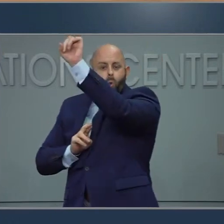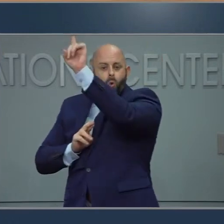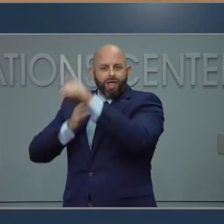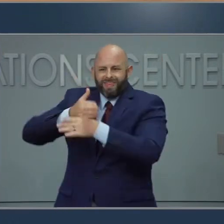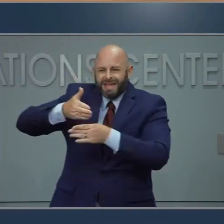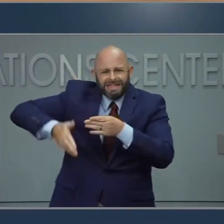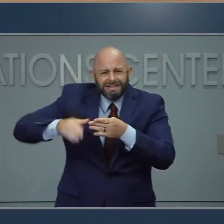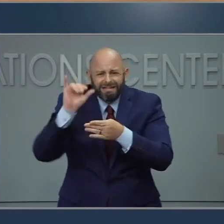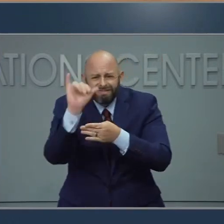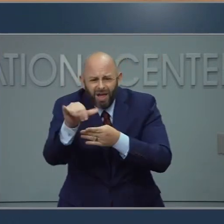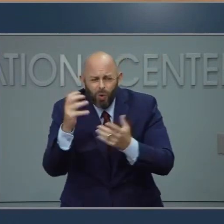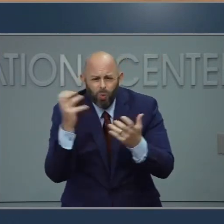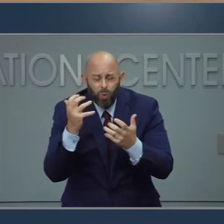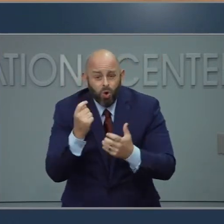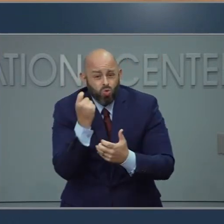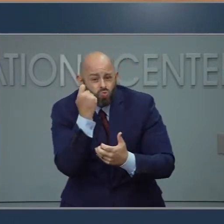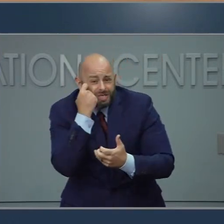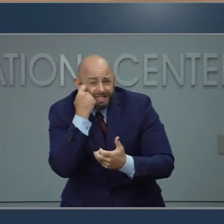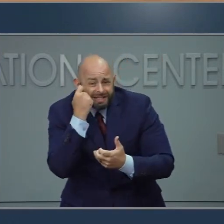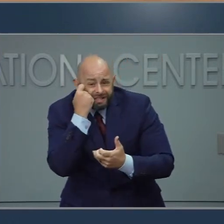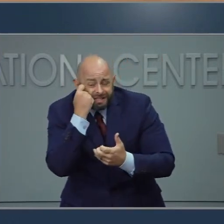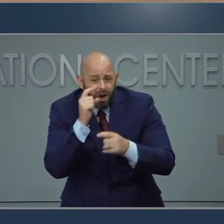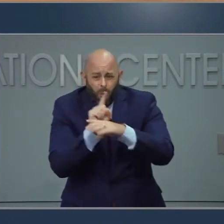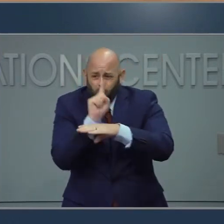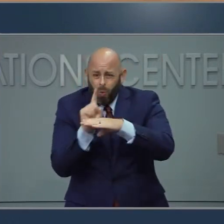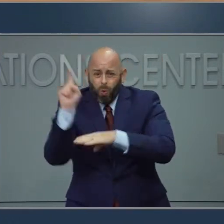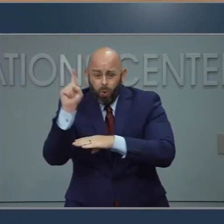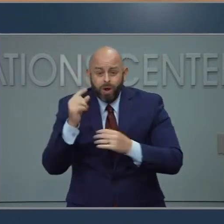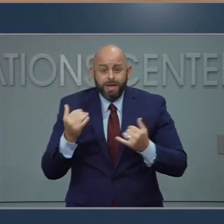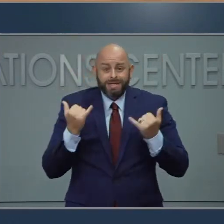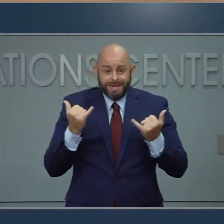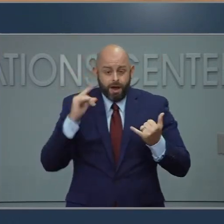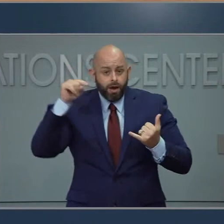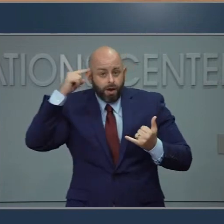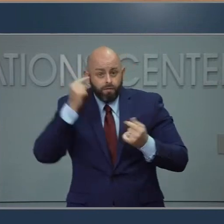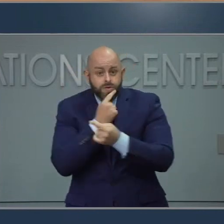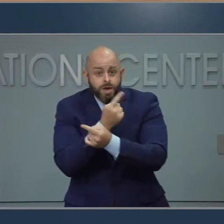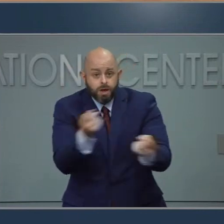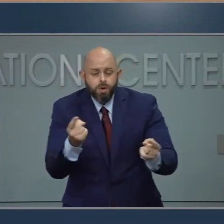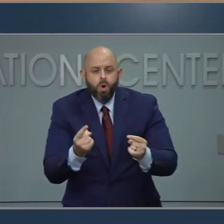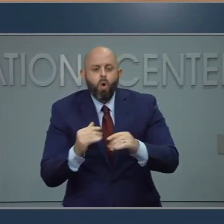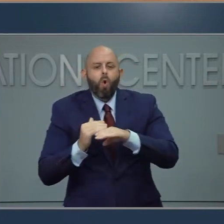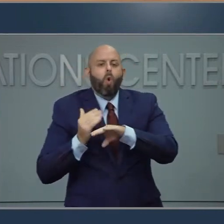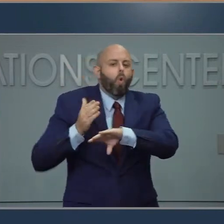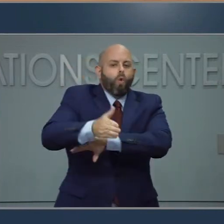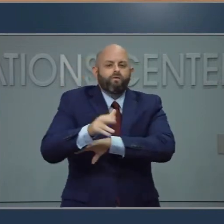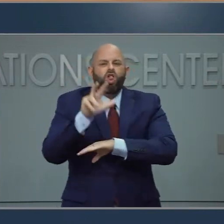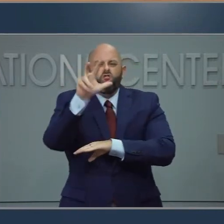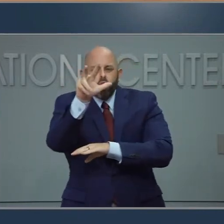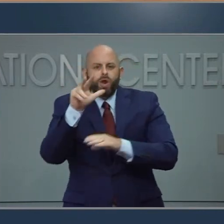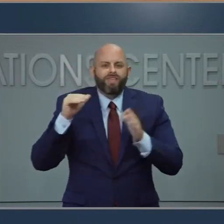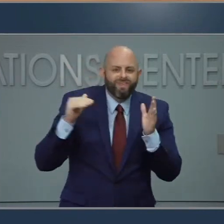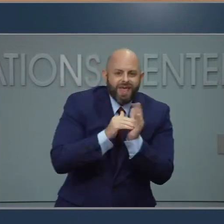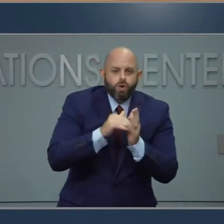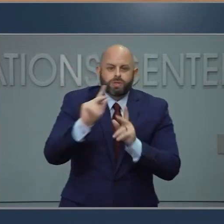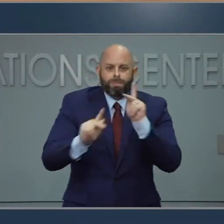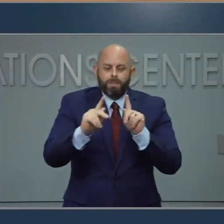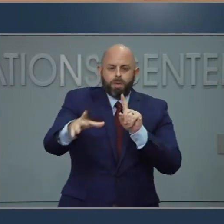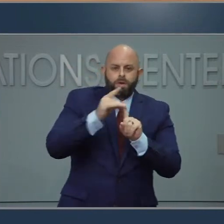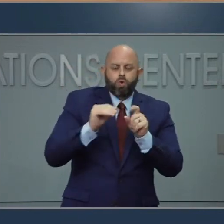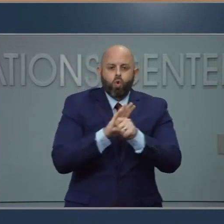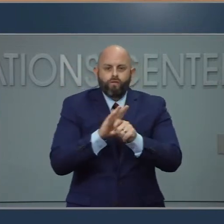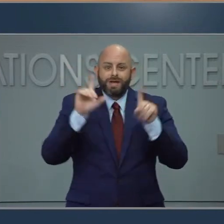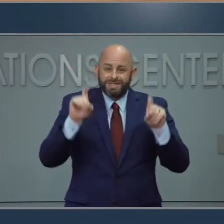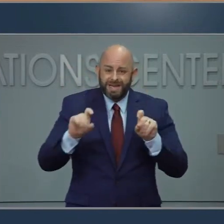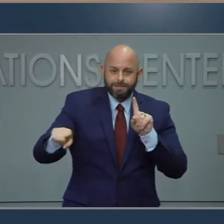upwards. Today, as the governor said, we had more than 3,000 cases. The last time we had more than 3,000 cases in